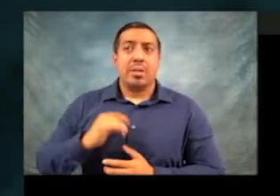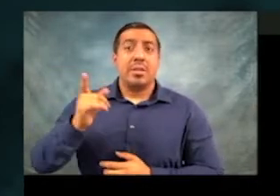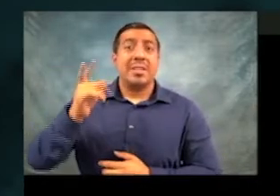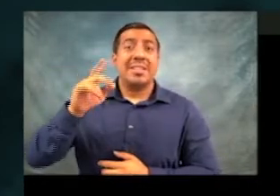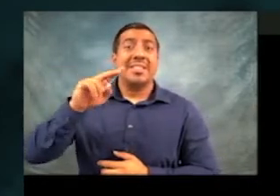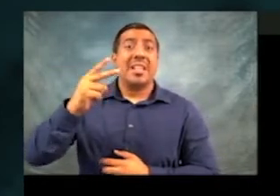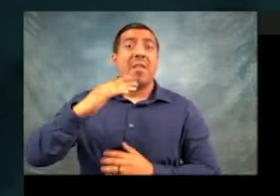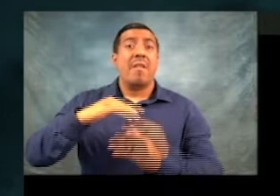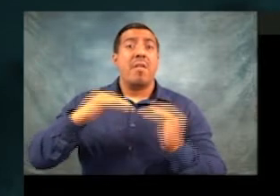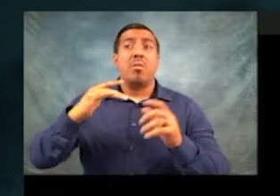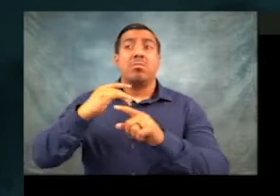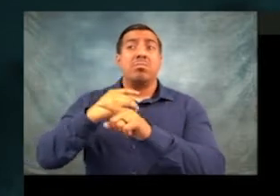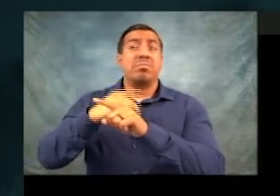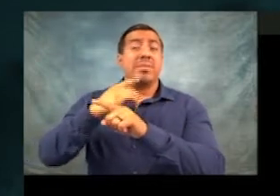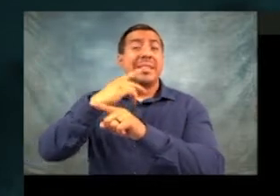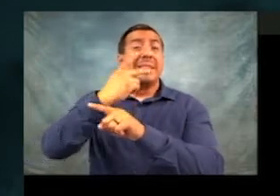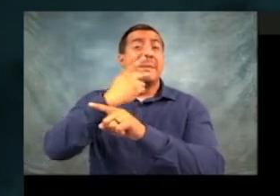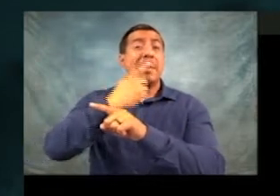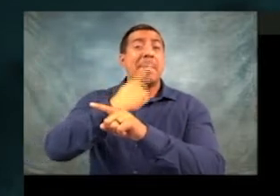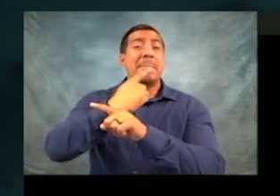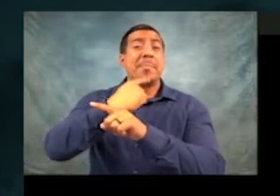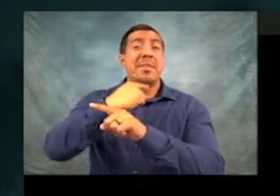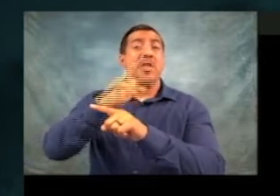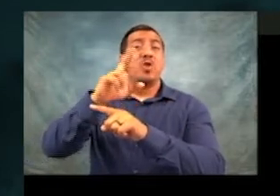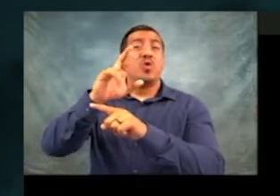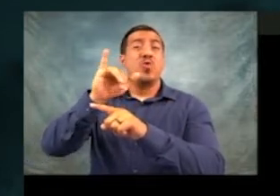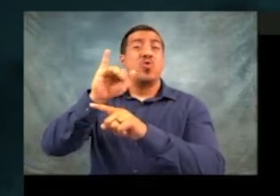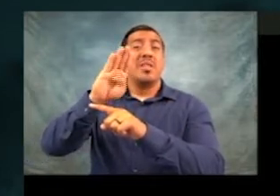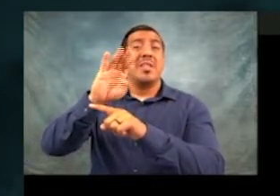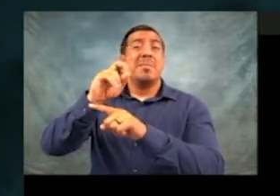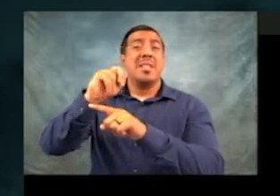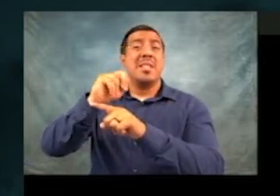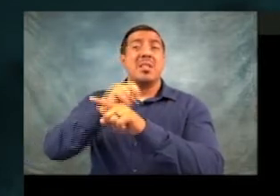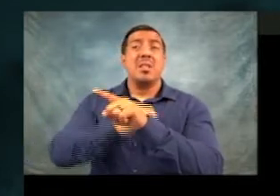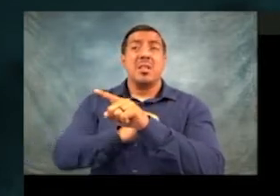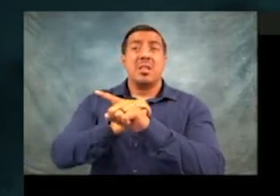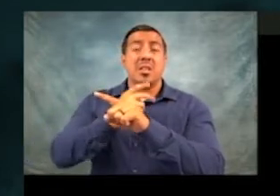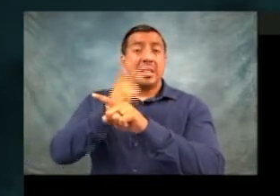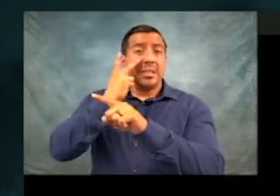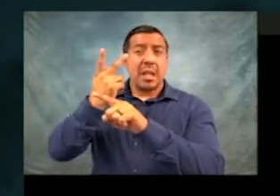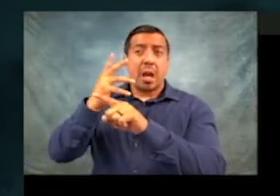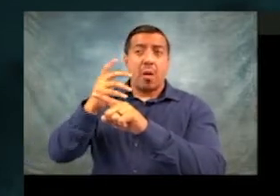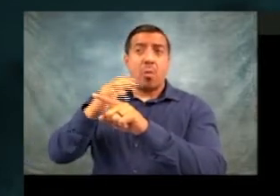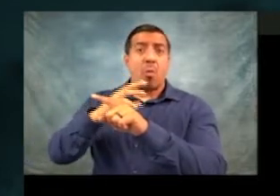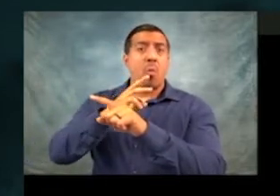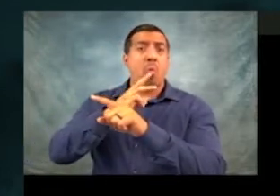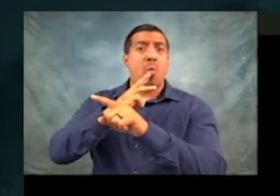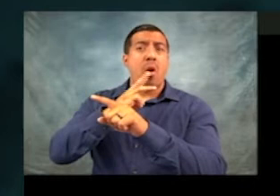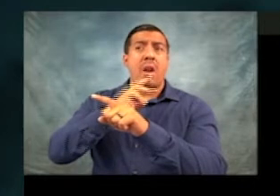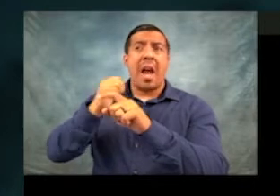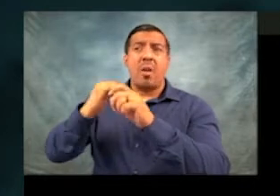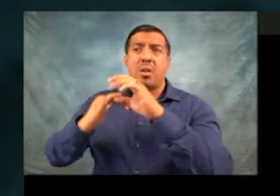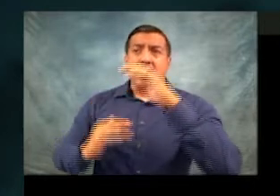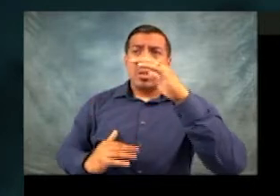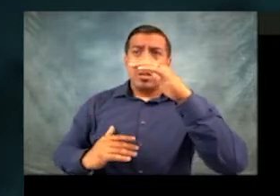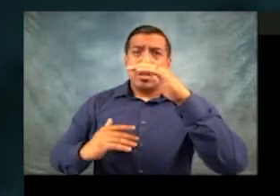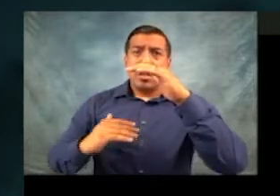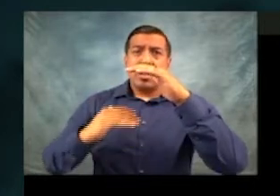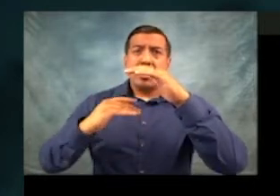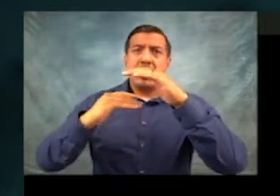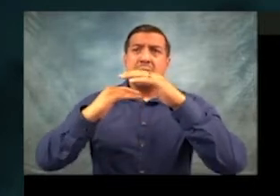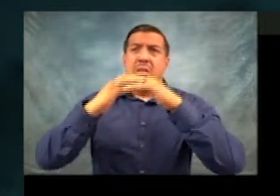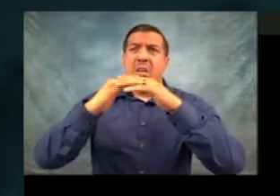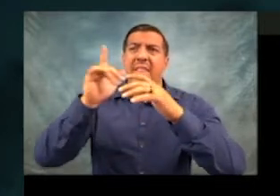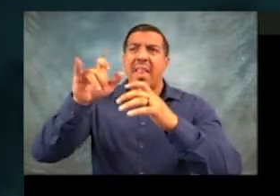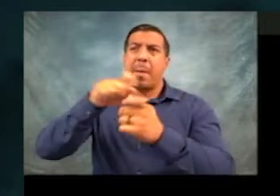little pink ribbon right near the person there is showing you where that high water mark occurred on that